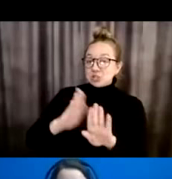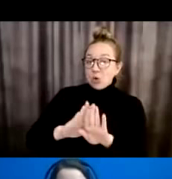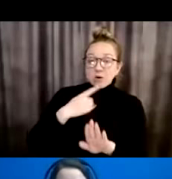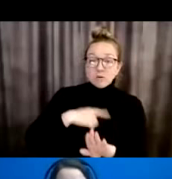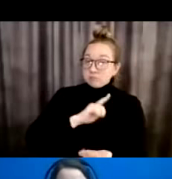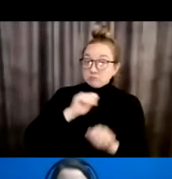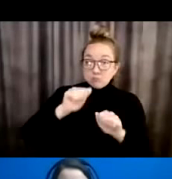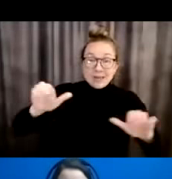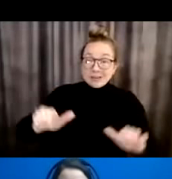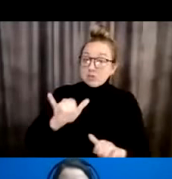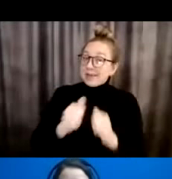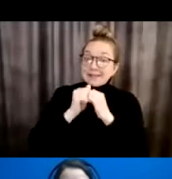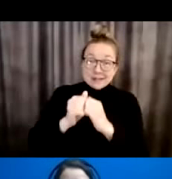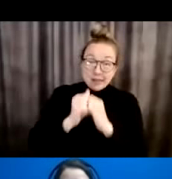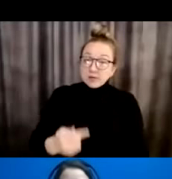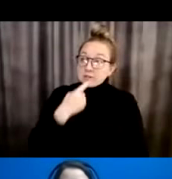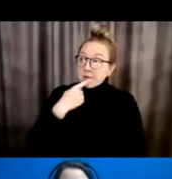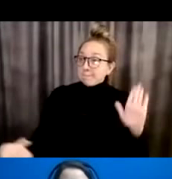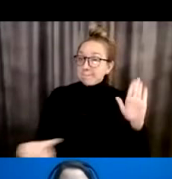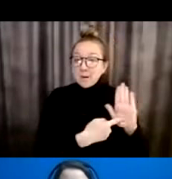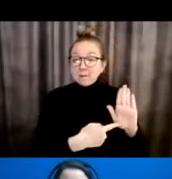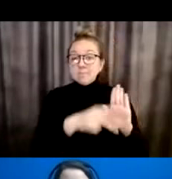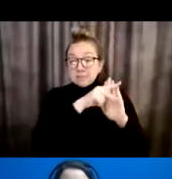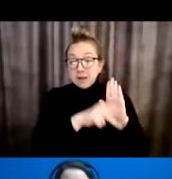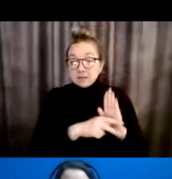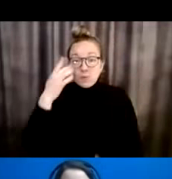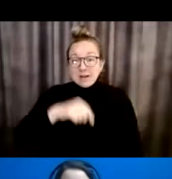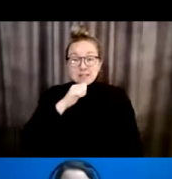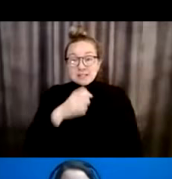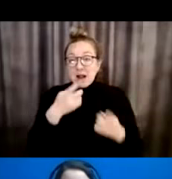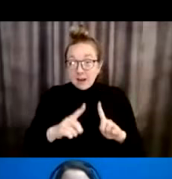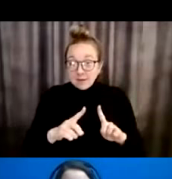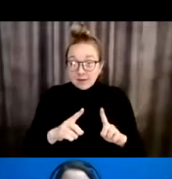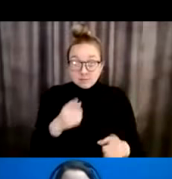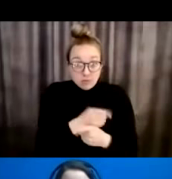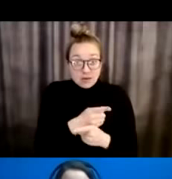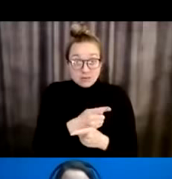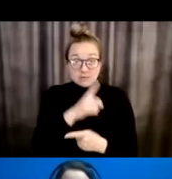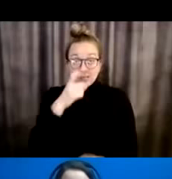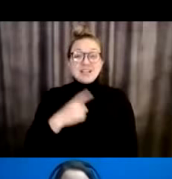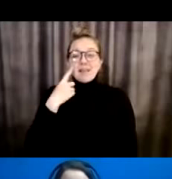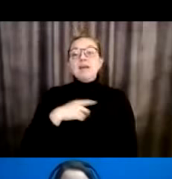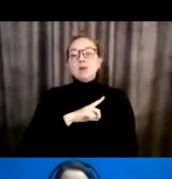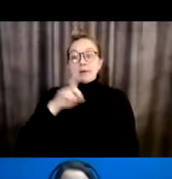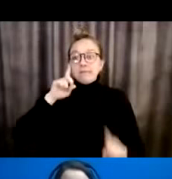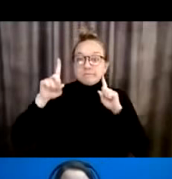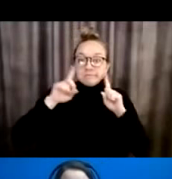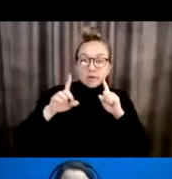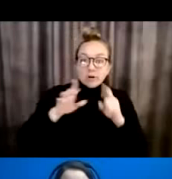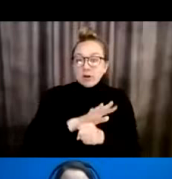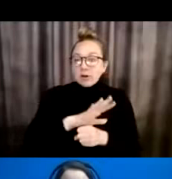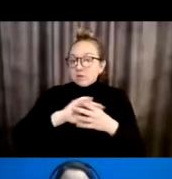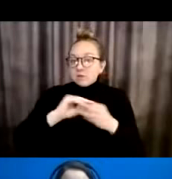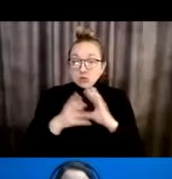together and say, here's the policy, why isn't it happening, right? Because I think we've all heard enough stories just in our